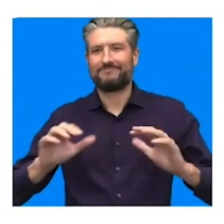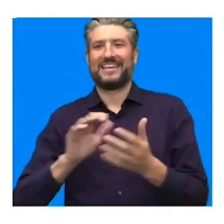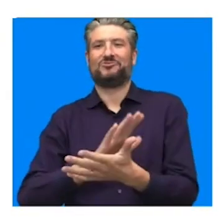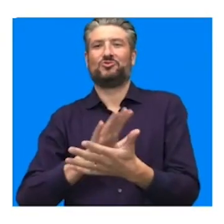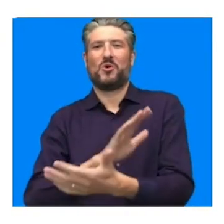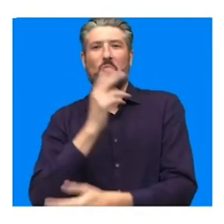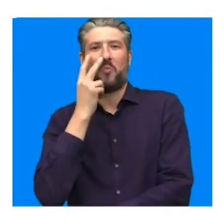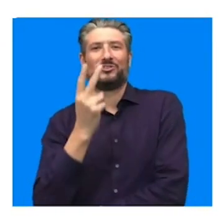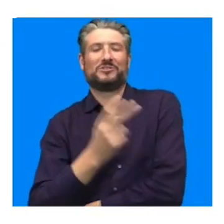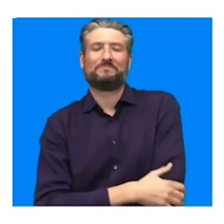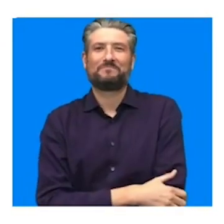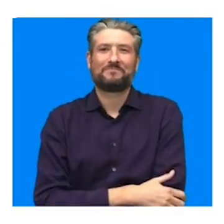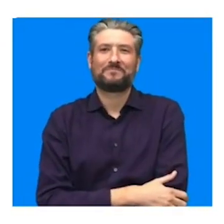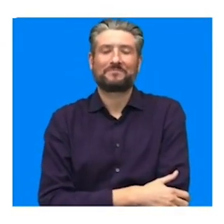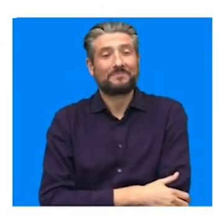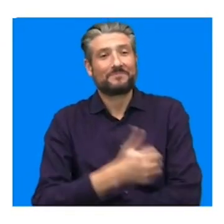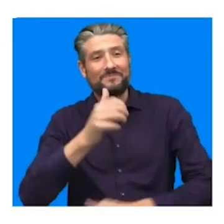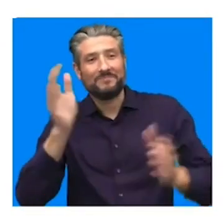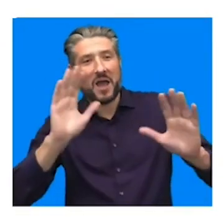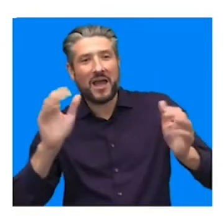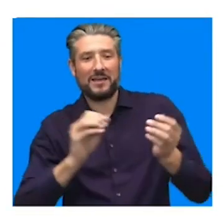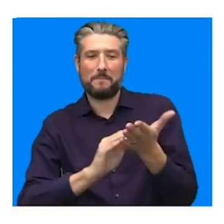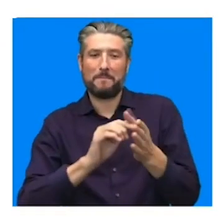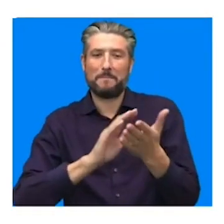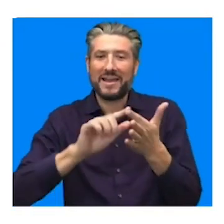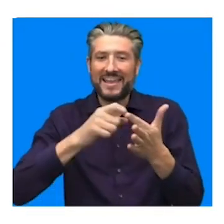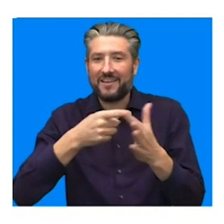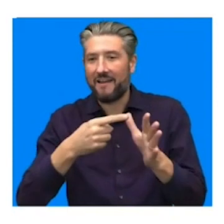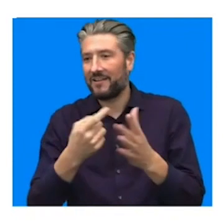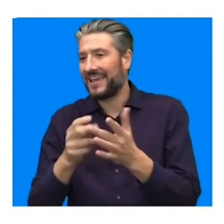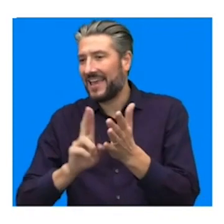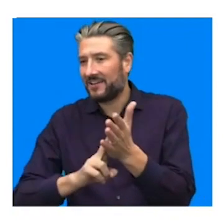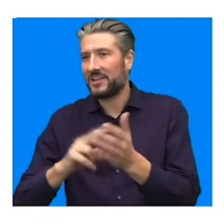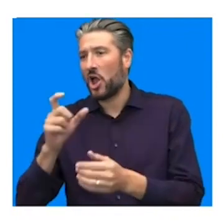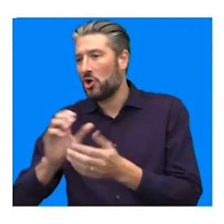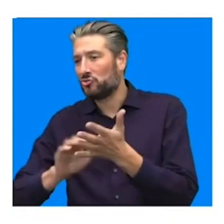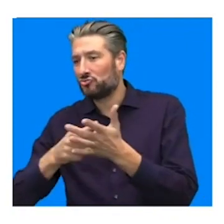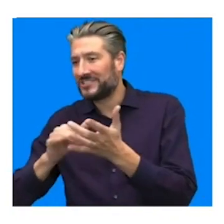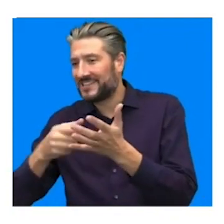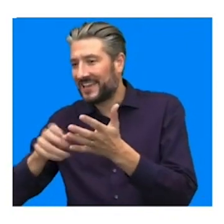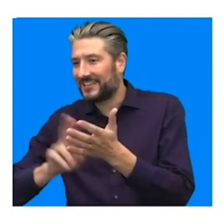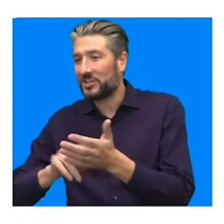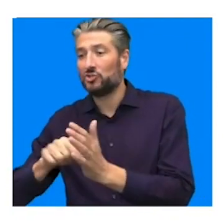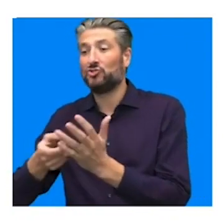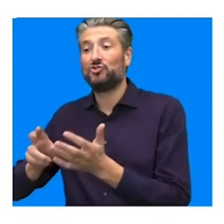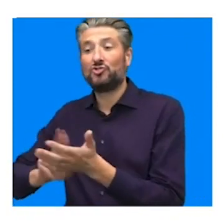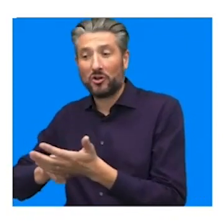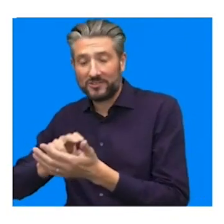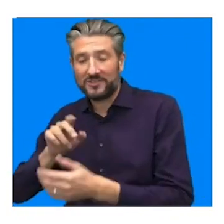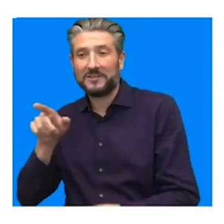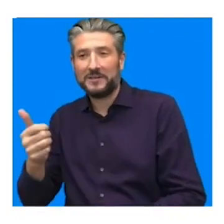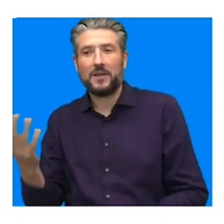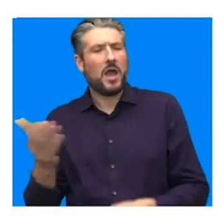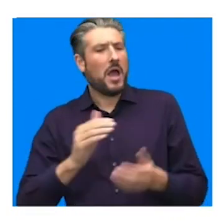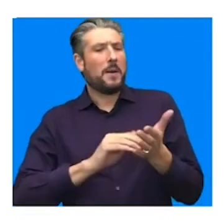Right, so hi Mahika, hello Ian, hello Christine, John. Um, Mahika, tell me a bit about yourself. Uh, you